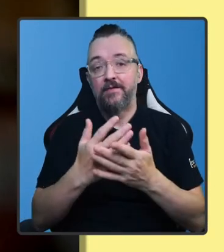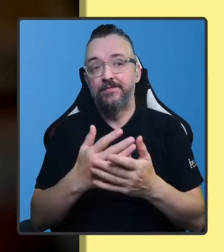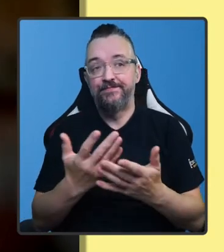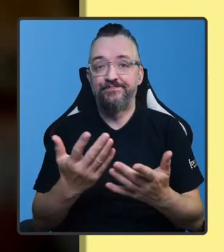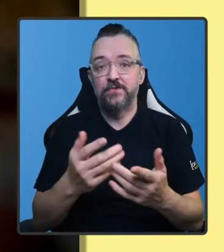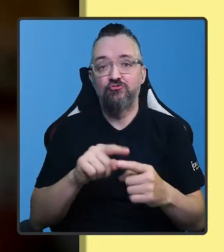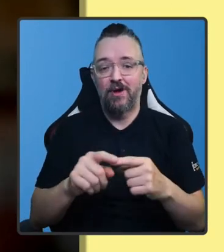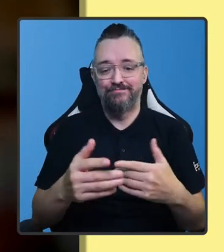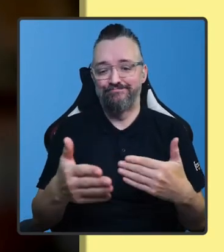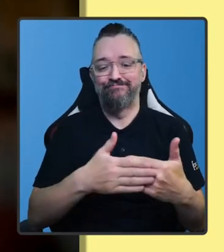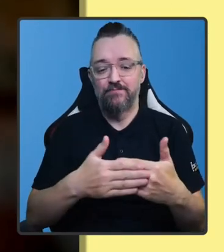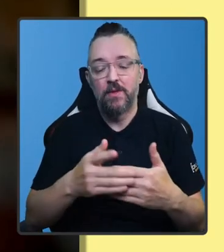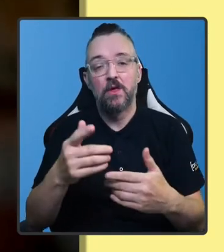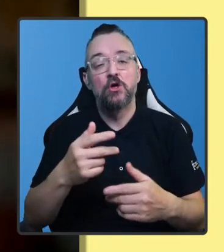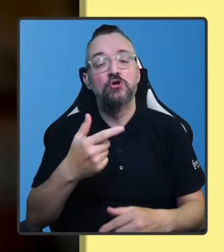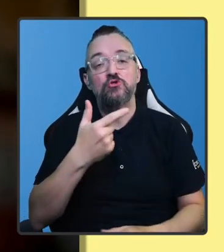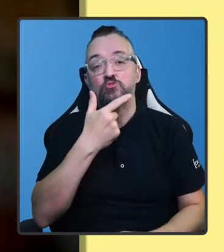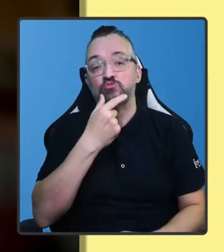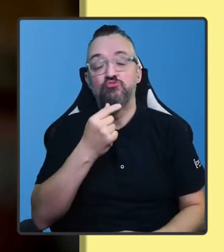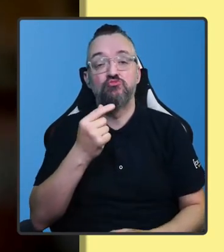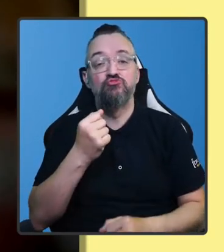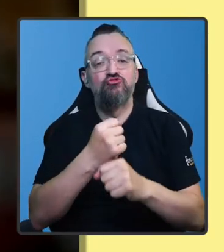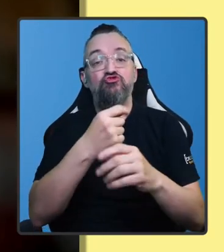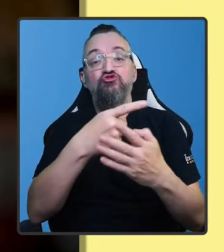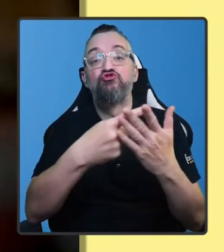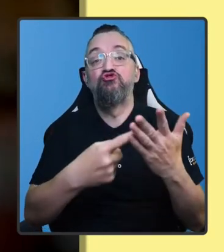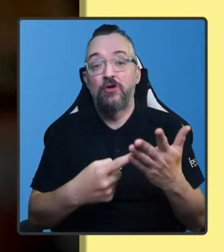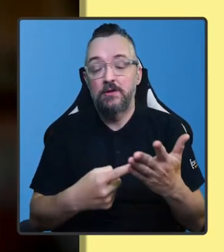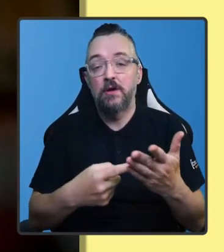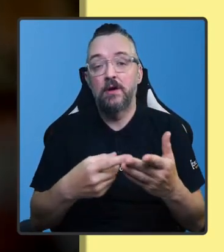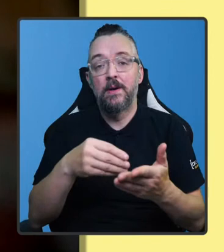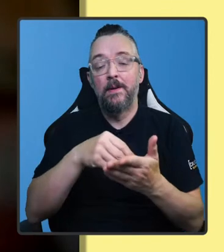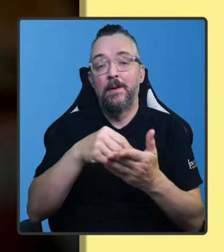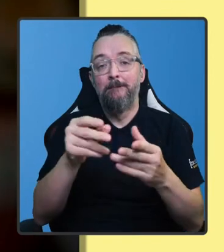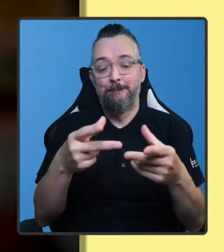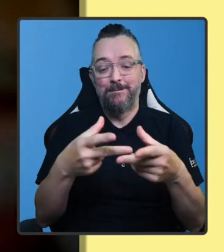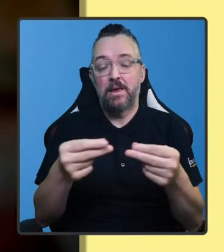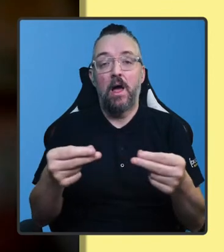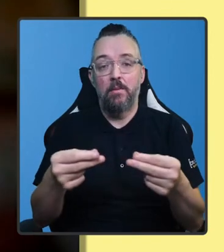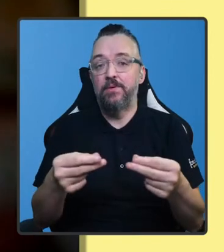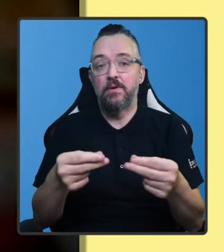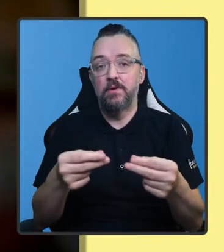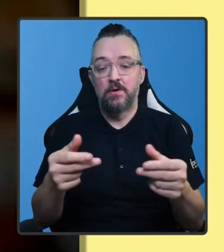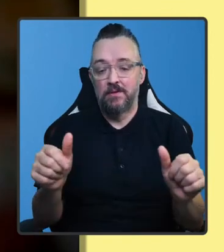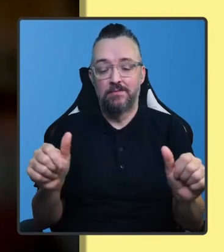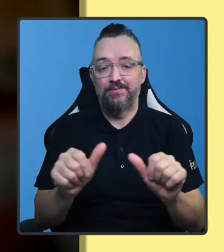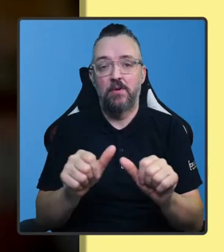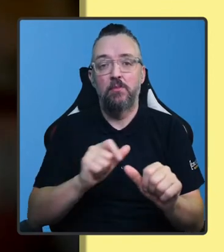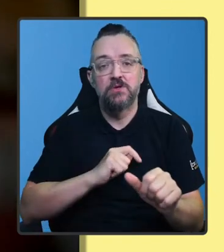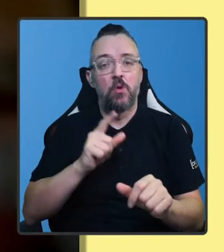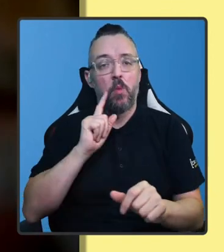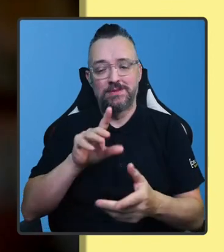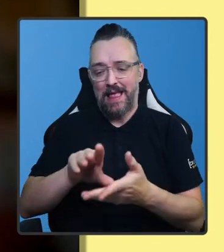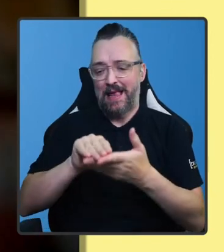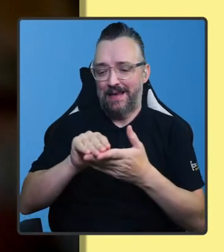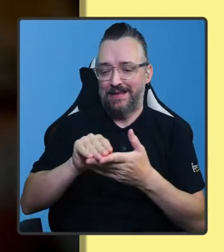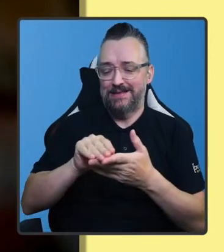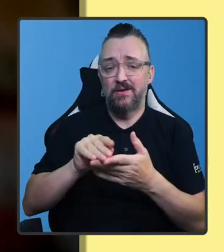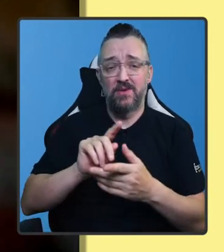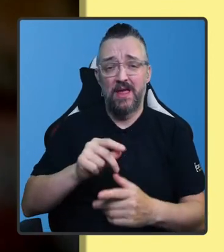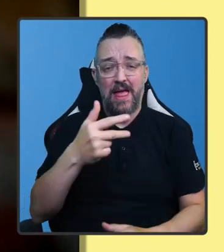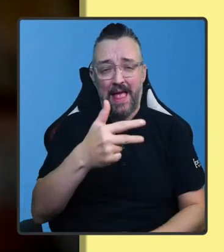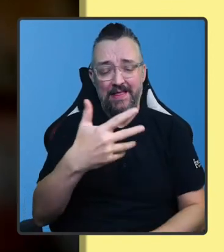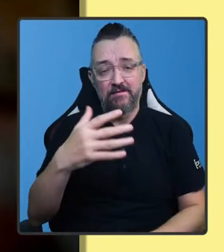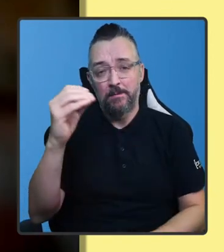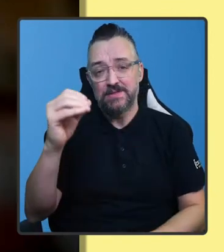the gender pay gap continues to have a huge impact on a woman's earnings throughout her working life. 85% of